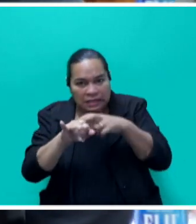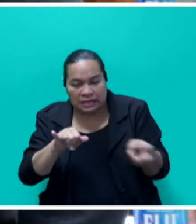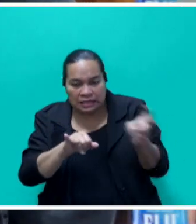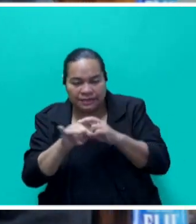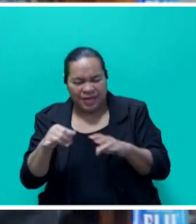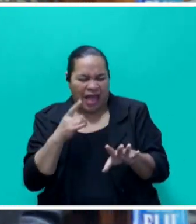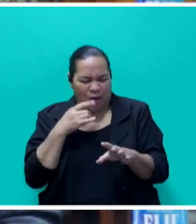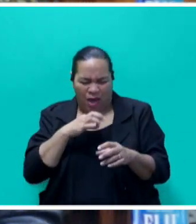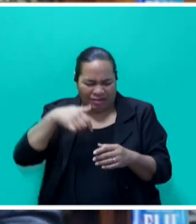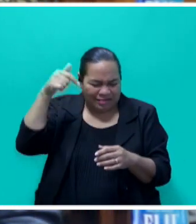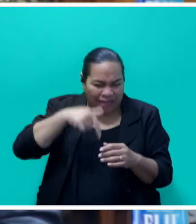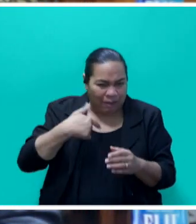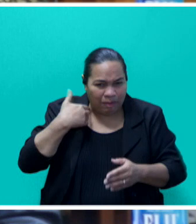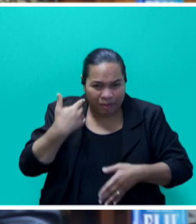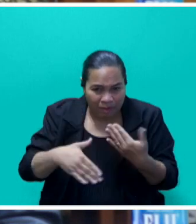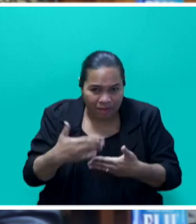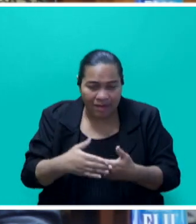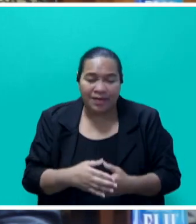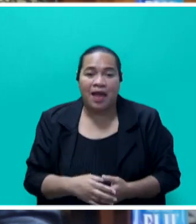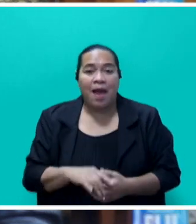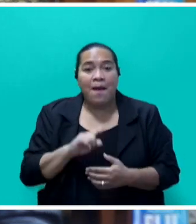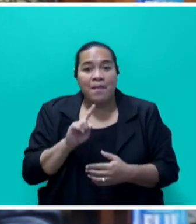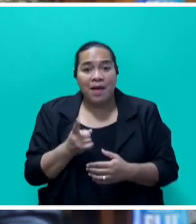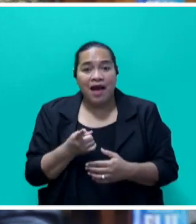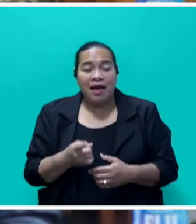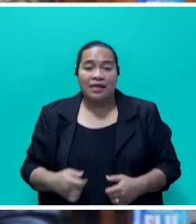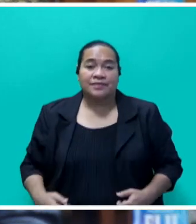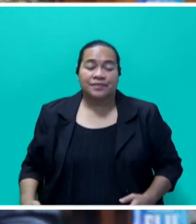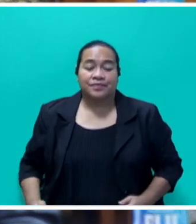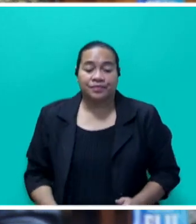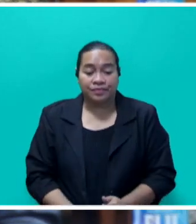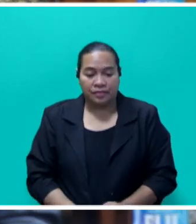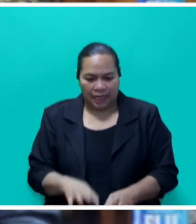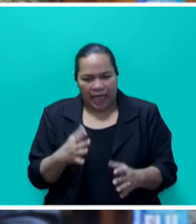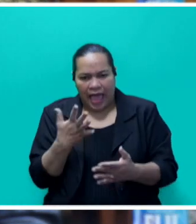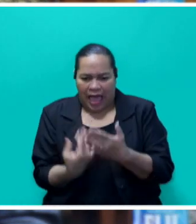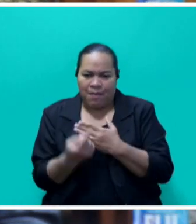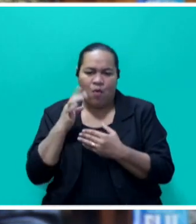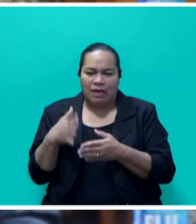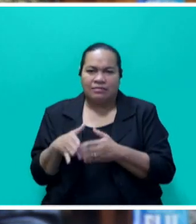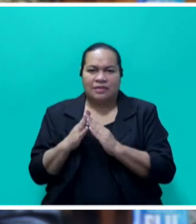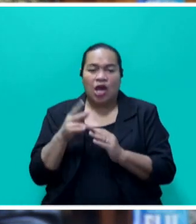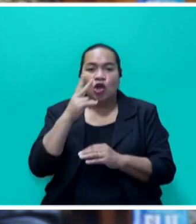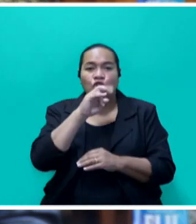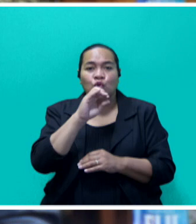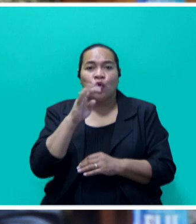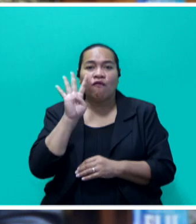into those details, but Mr. Speaker, sir, this came into force around 2004.